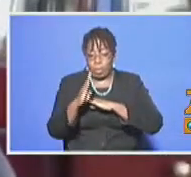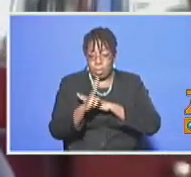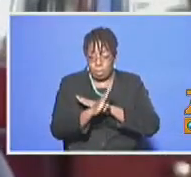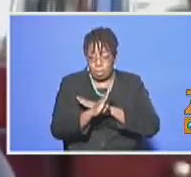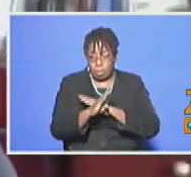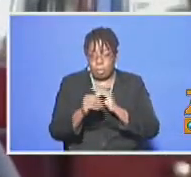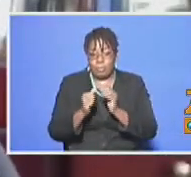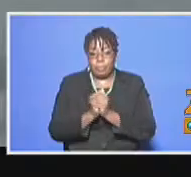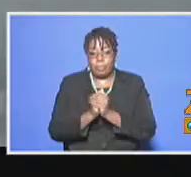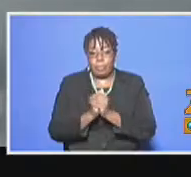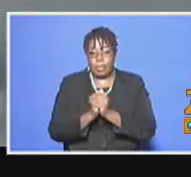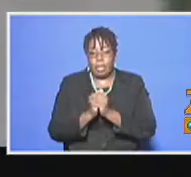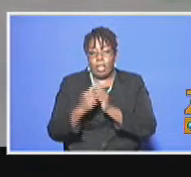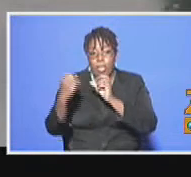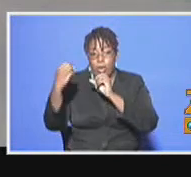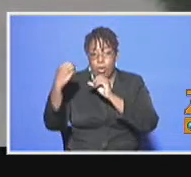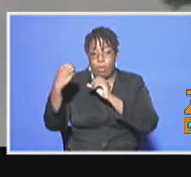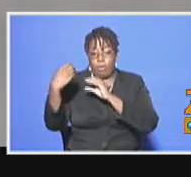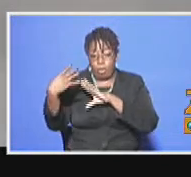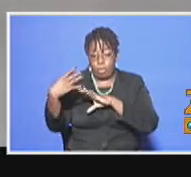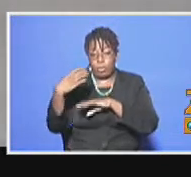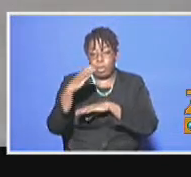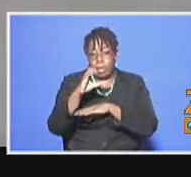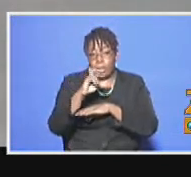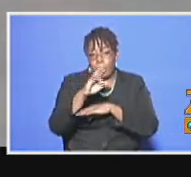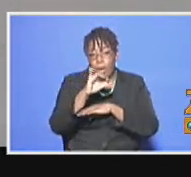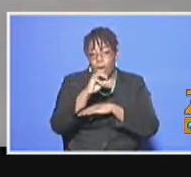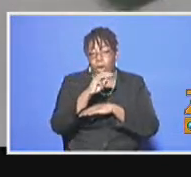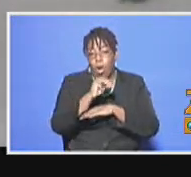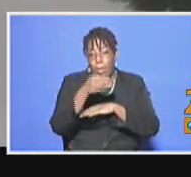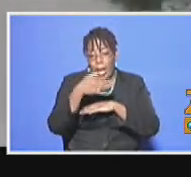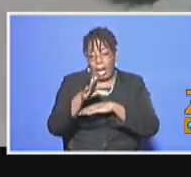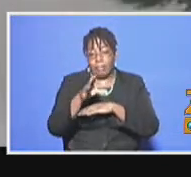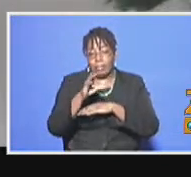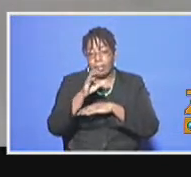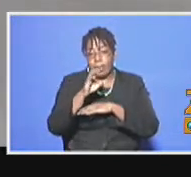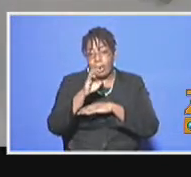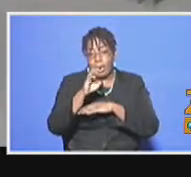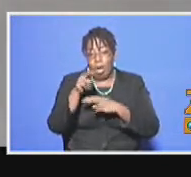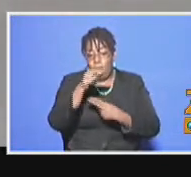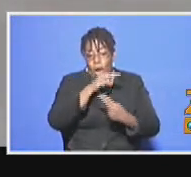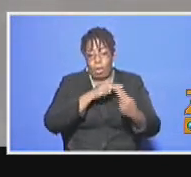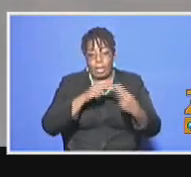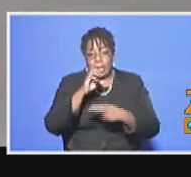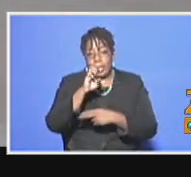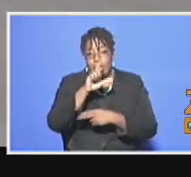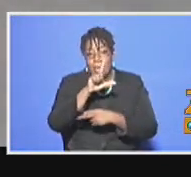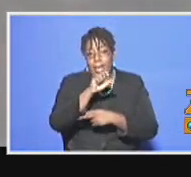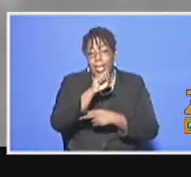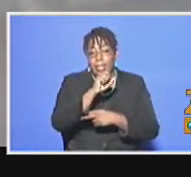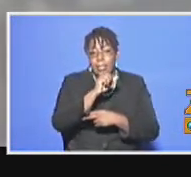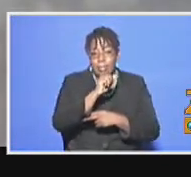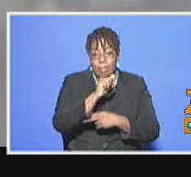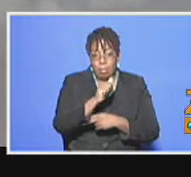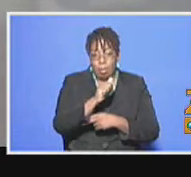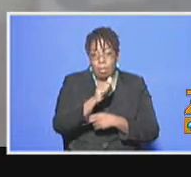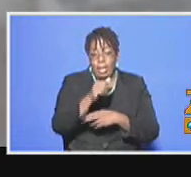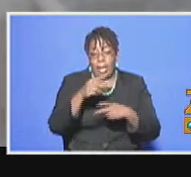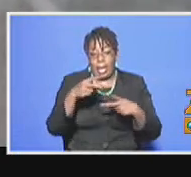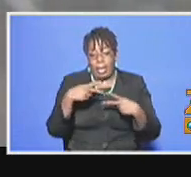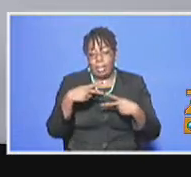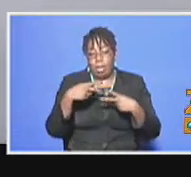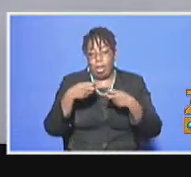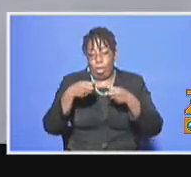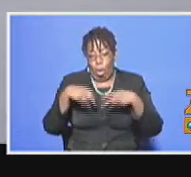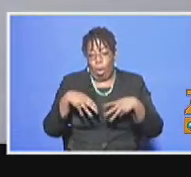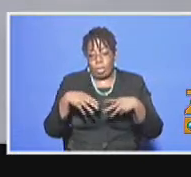virtual CARICOM meeting coming on the heels of Hurricane Elsa that affected 6 member states, including loss of life, a